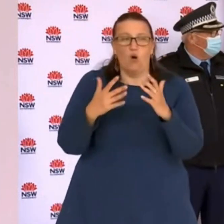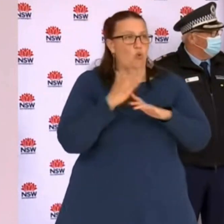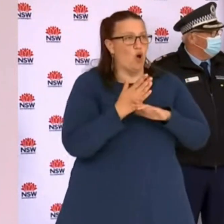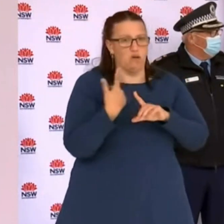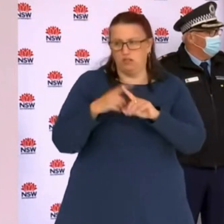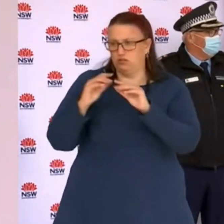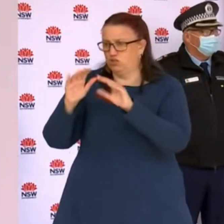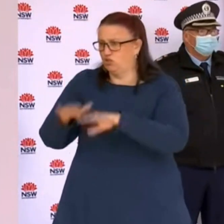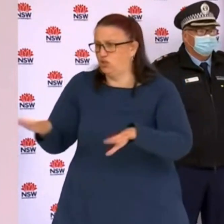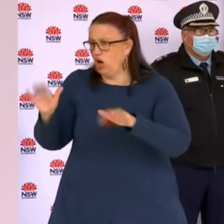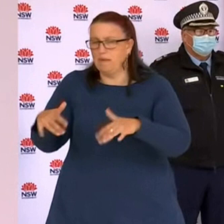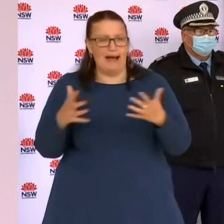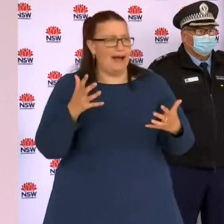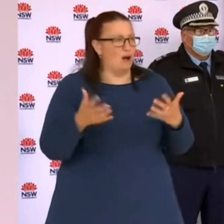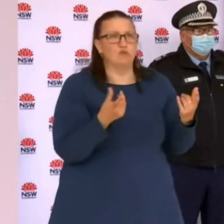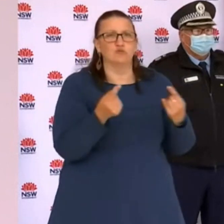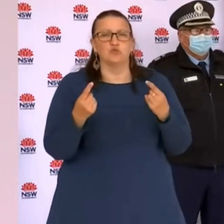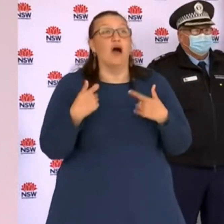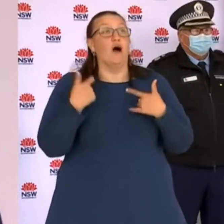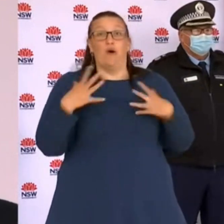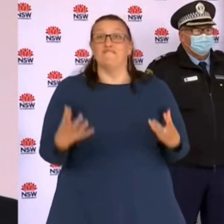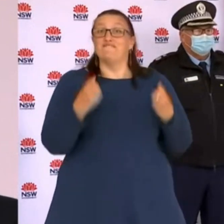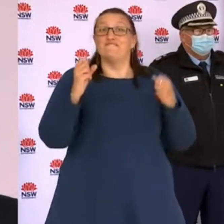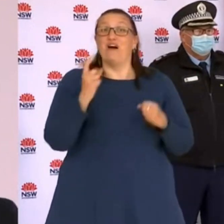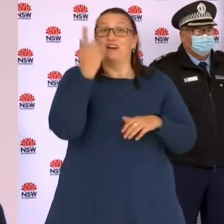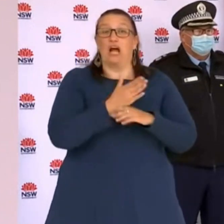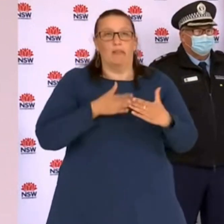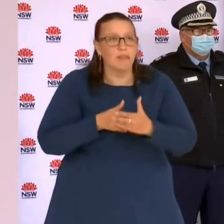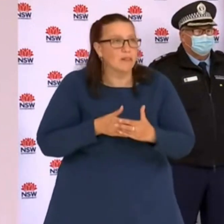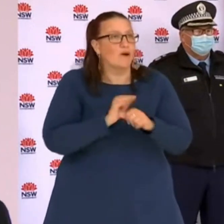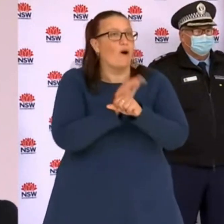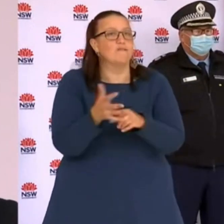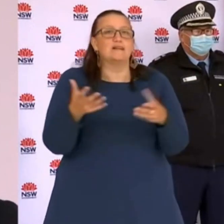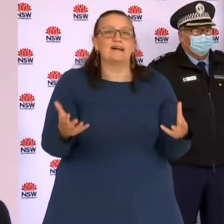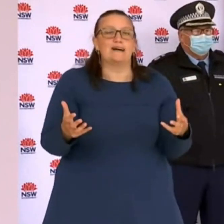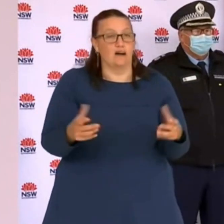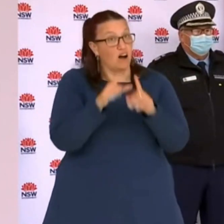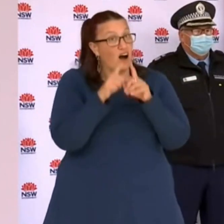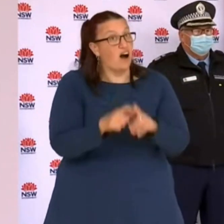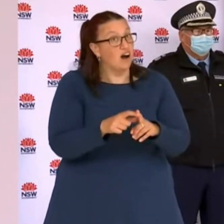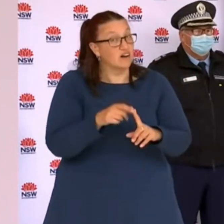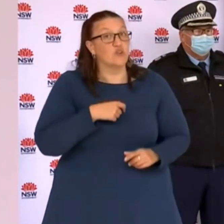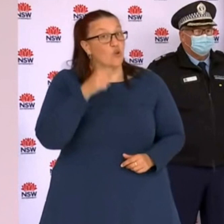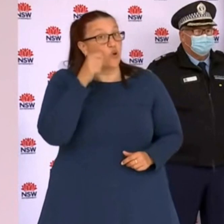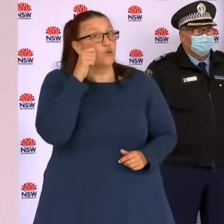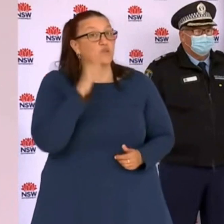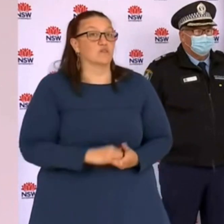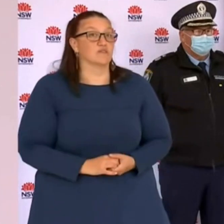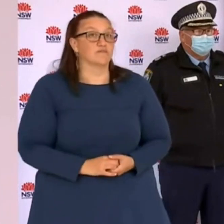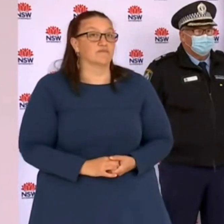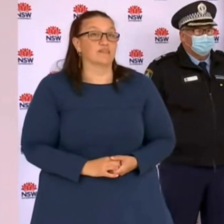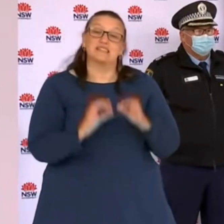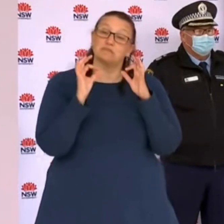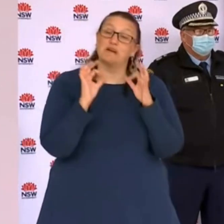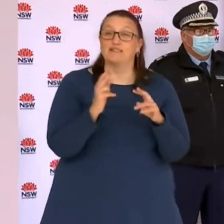children or trying to get their foot into the career ladder. Which in particular affects young people. So we're at a stage